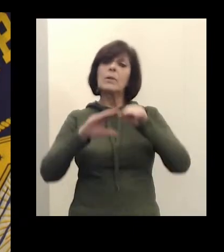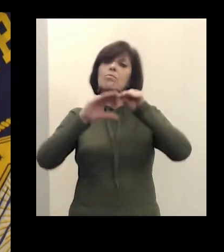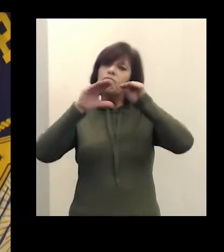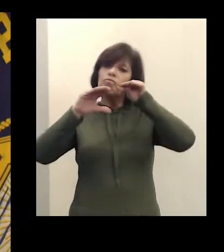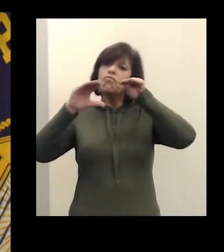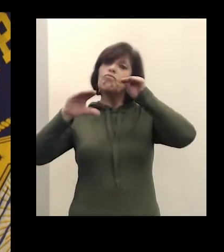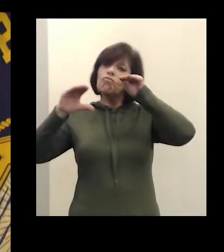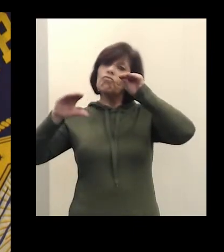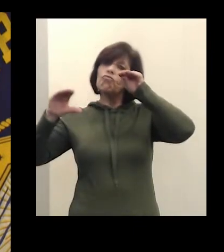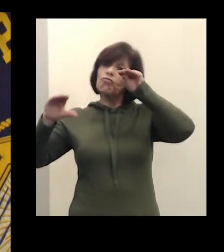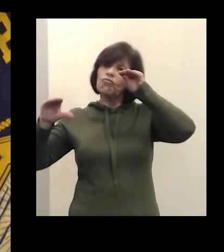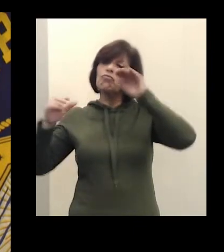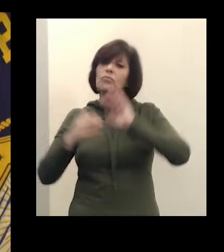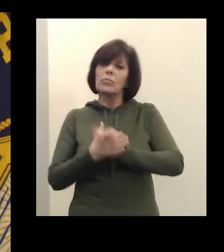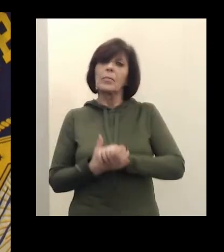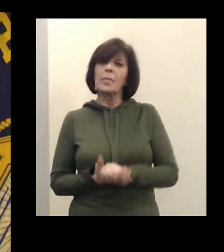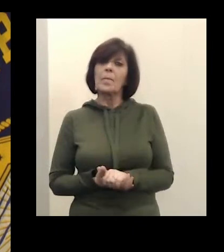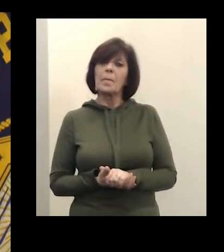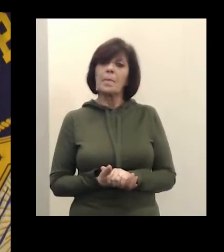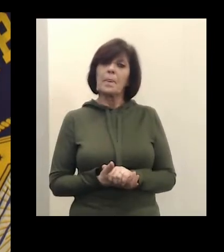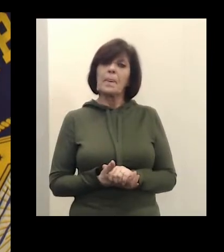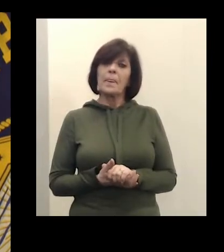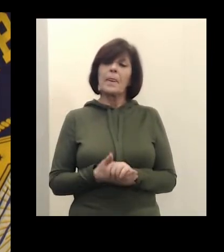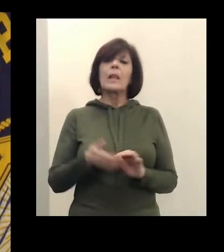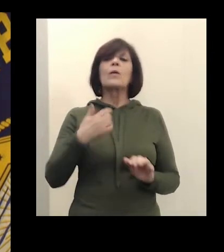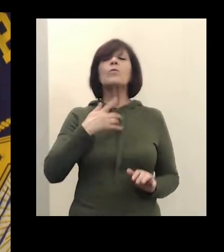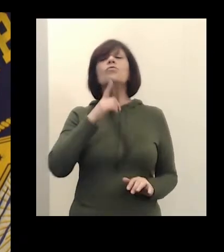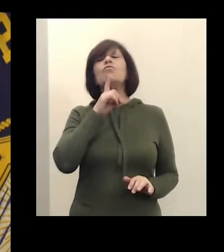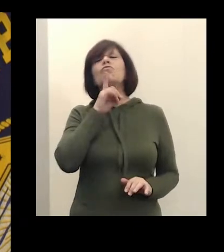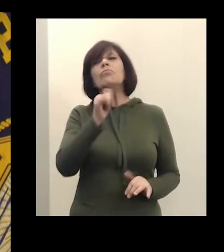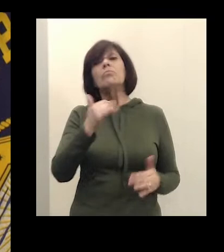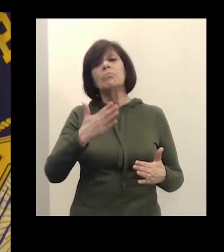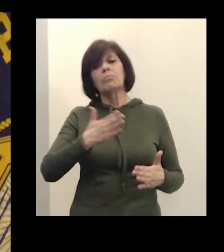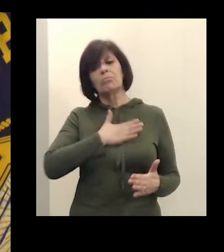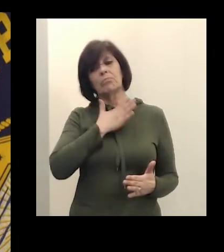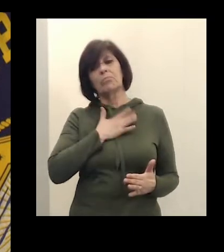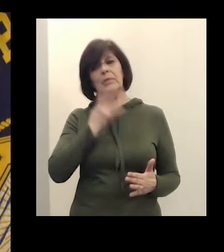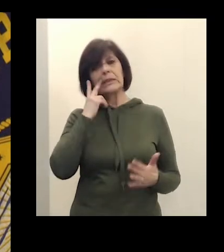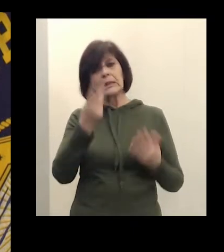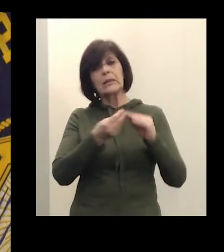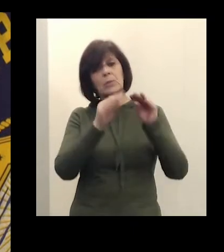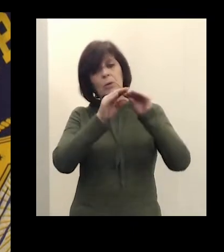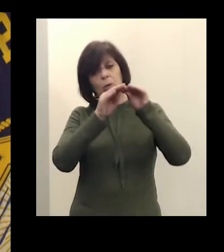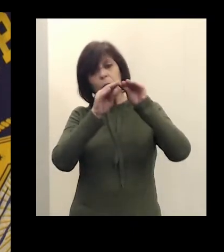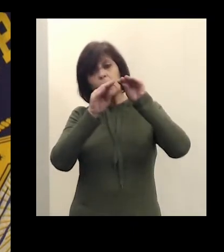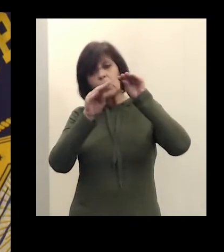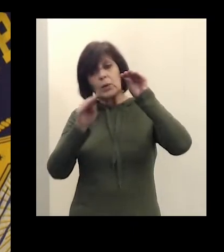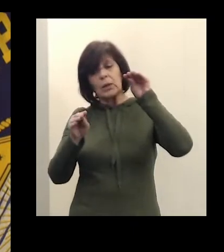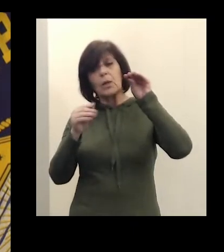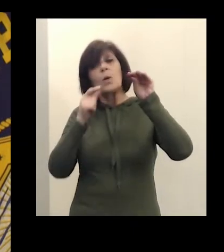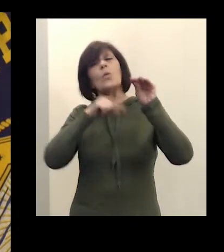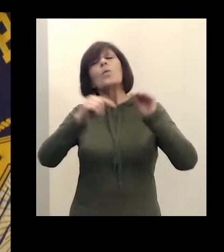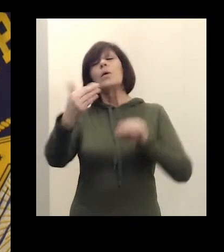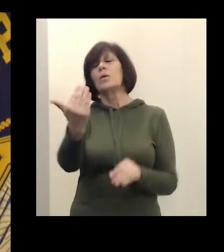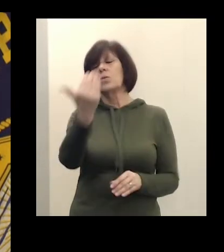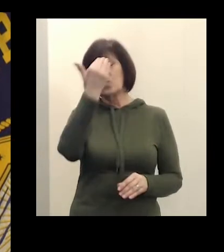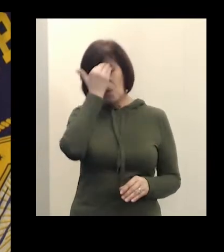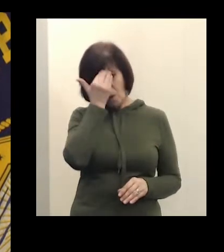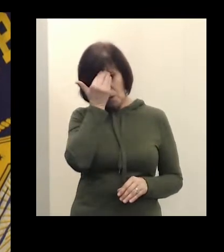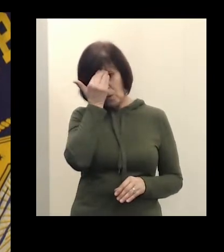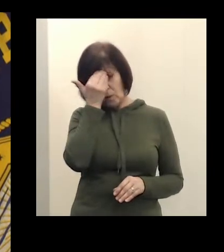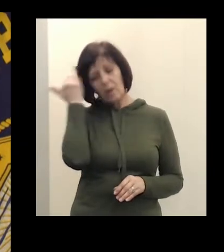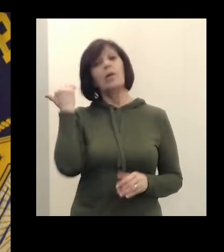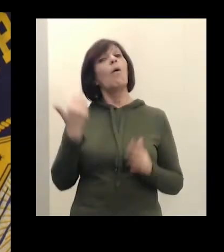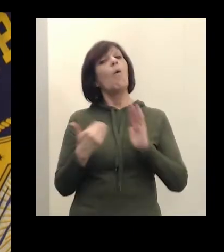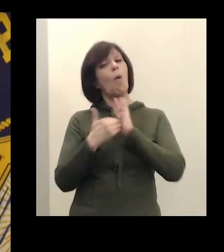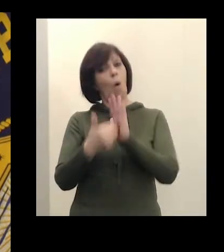cases. And we're really pleased to see the caseloads go down, new cases, because we know that what often